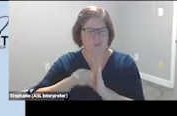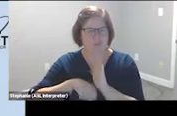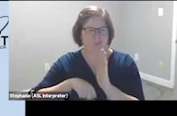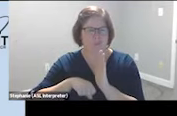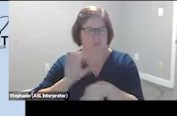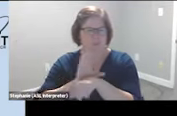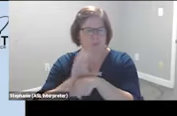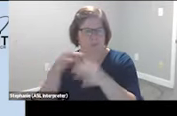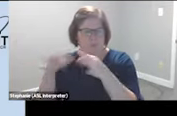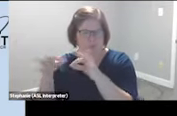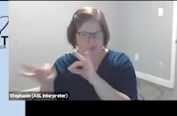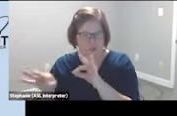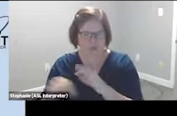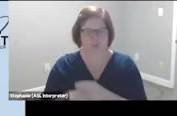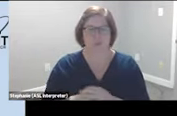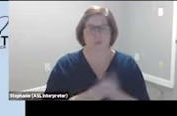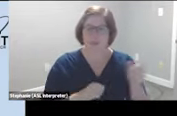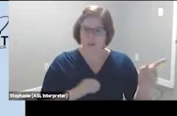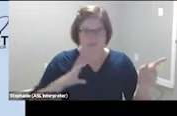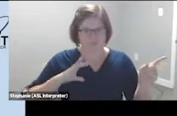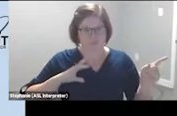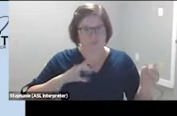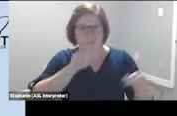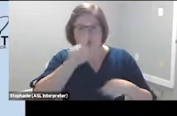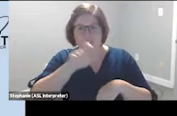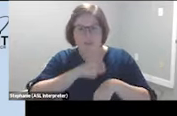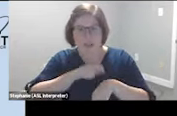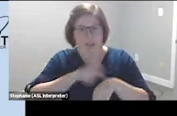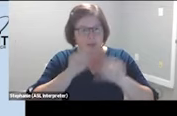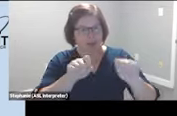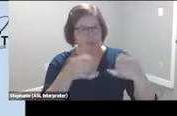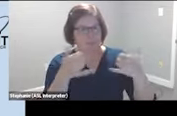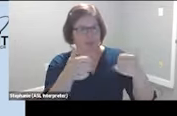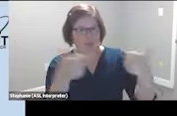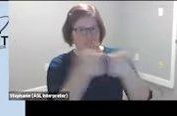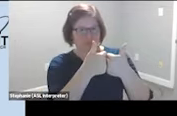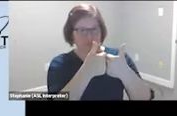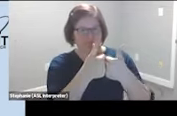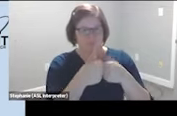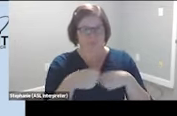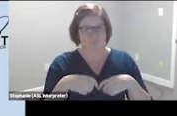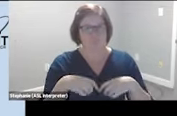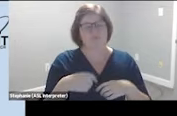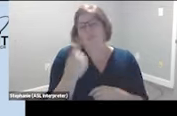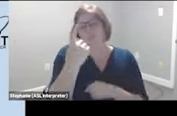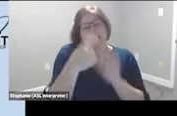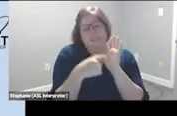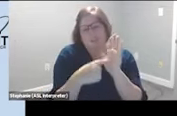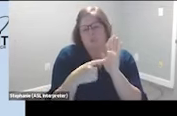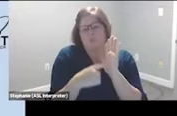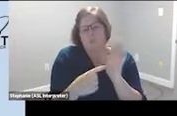Ken as well, in real time. And this is just one example of the kinds of